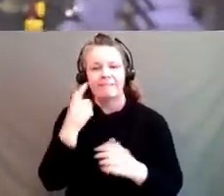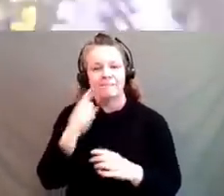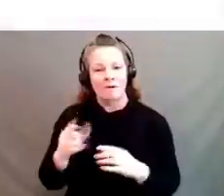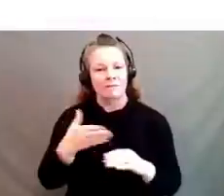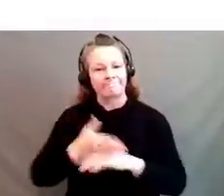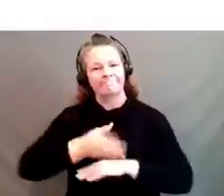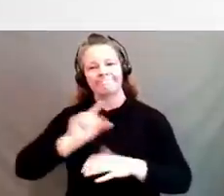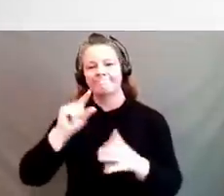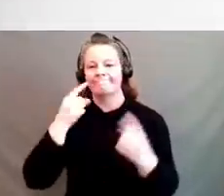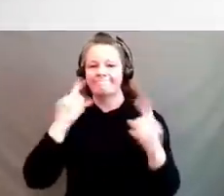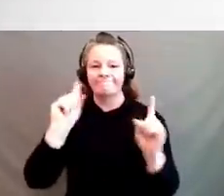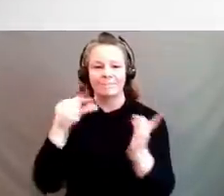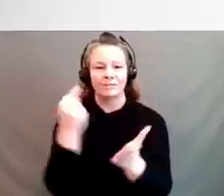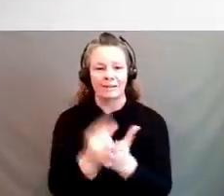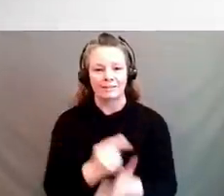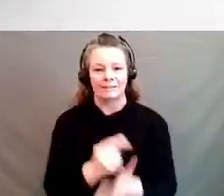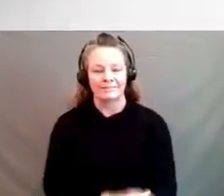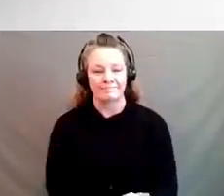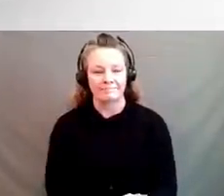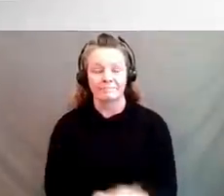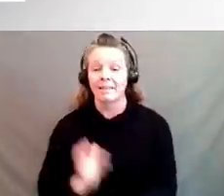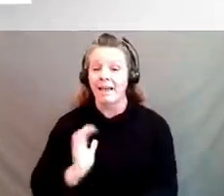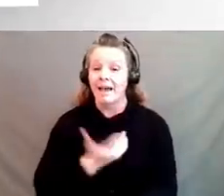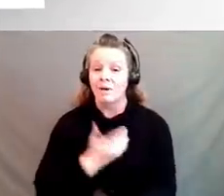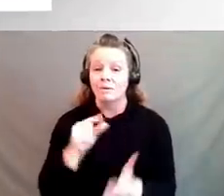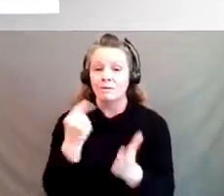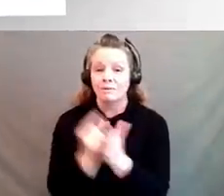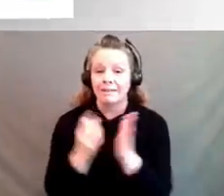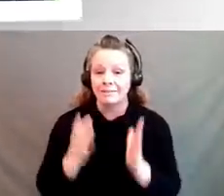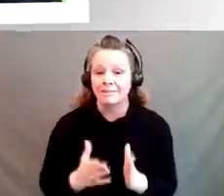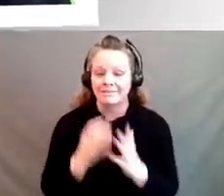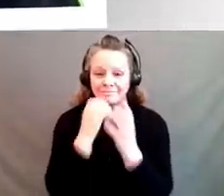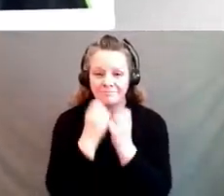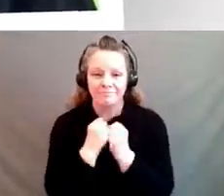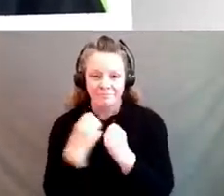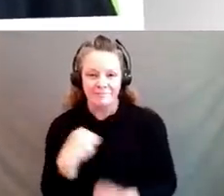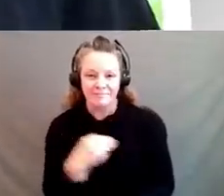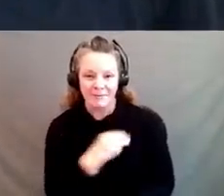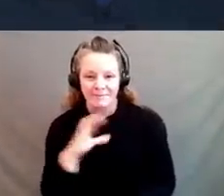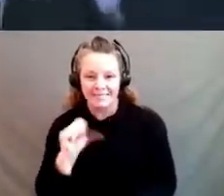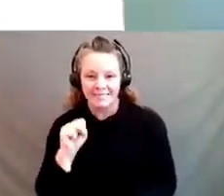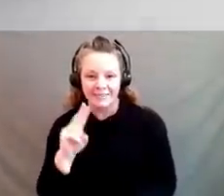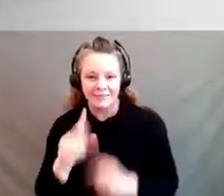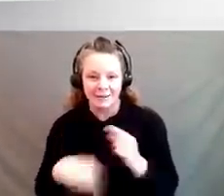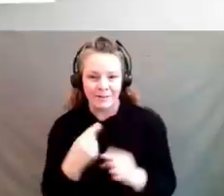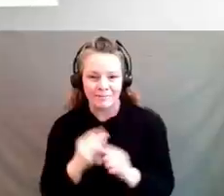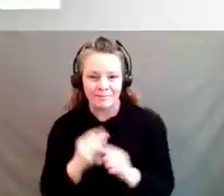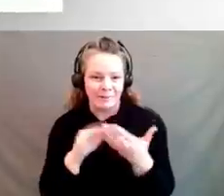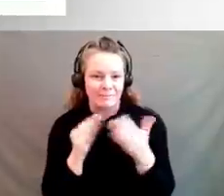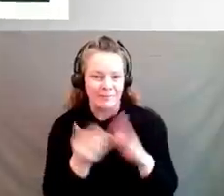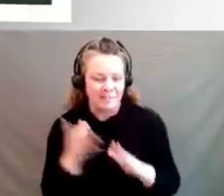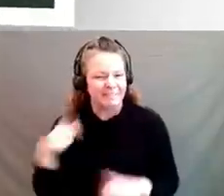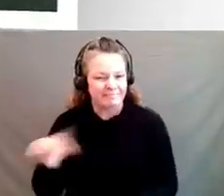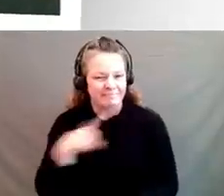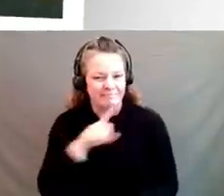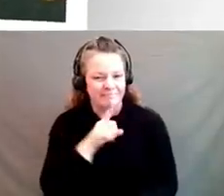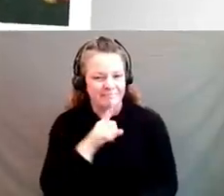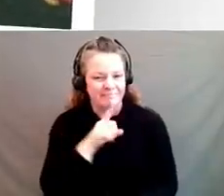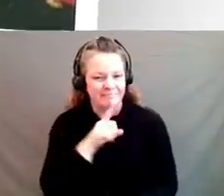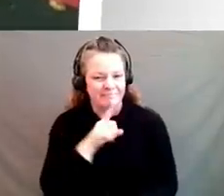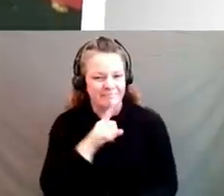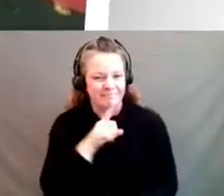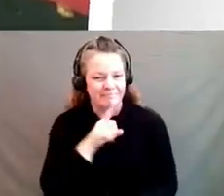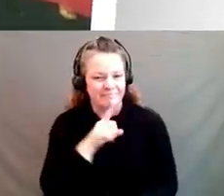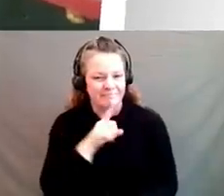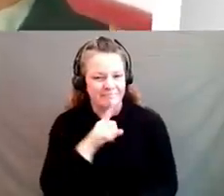line. Our graduates are beloved members of our CSU Global community and leaders in their own communities